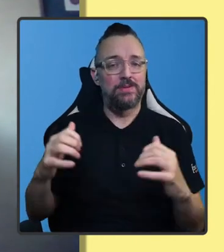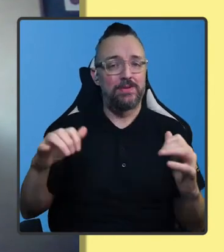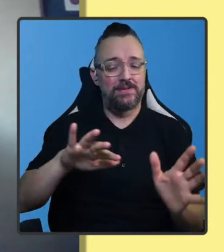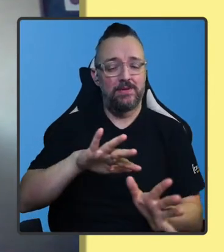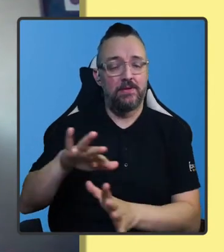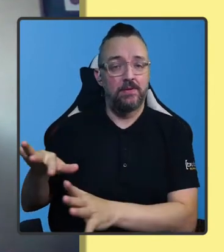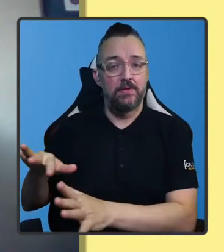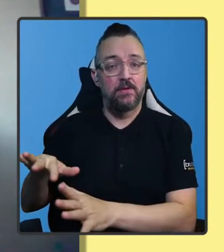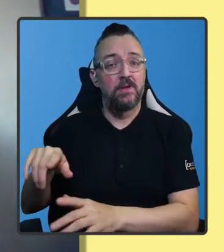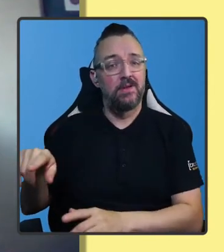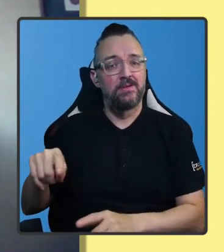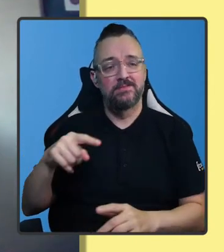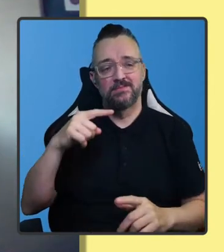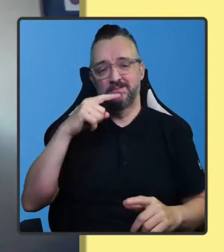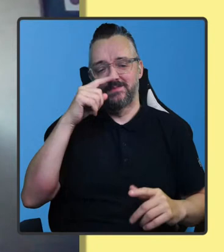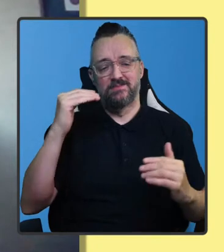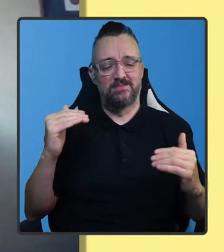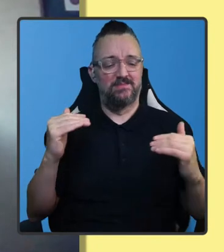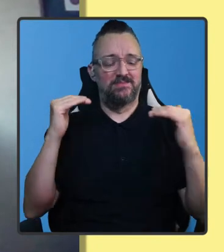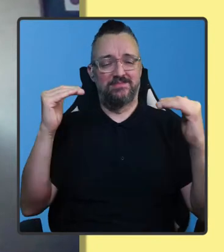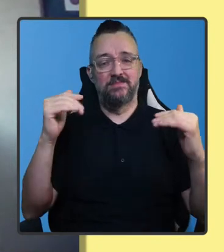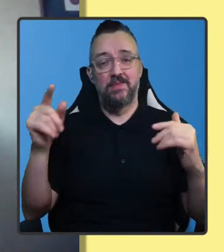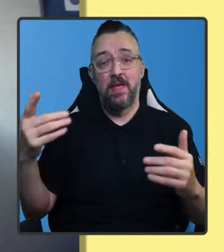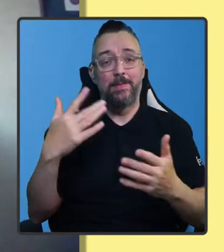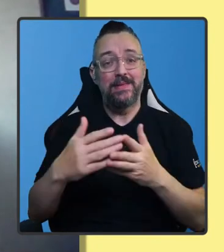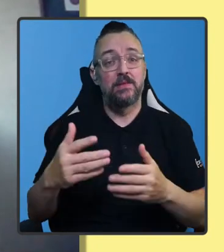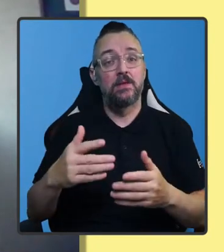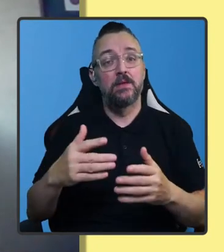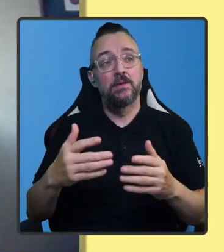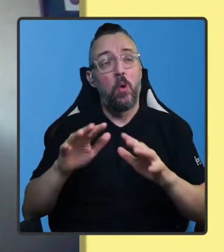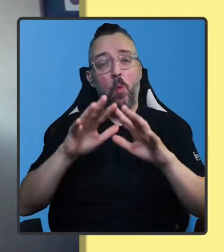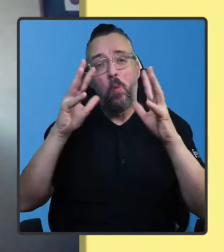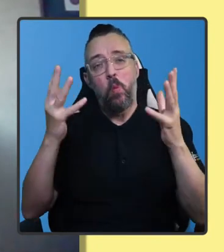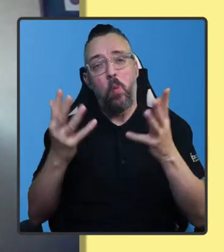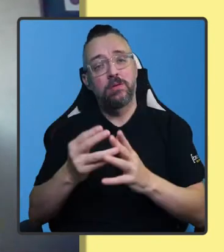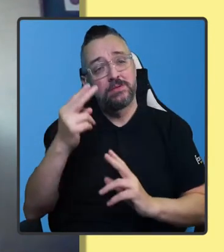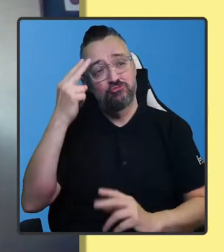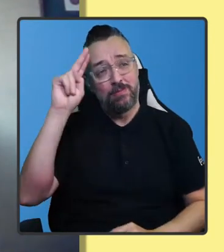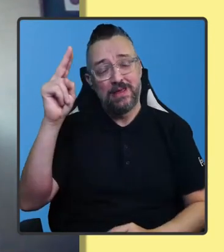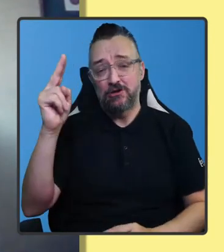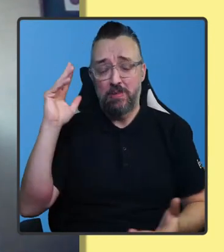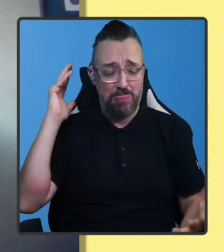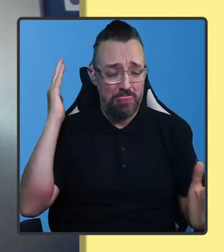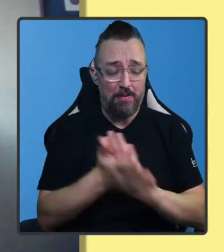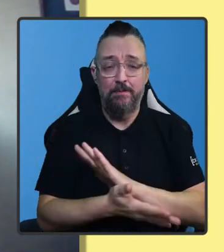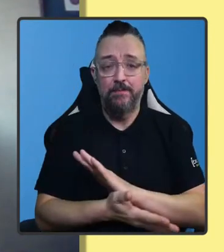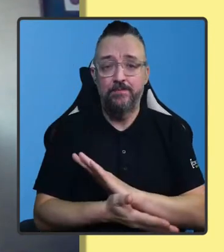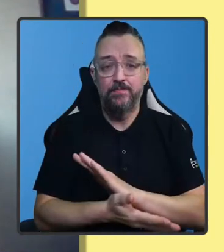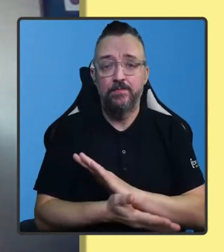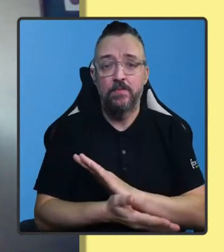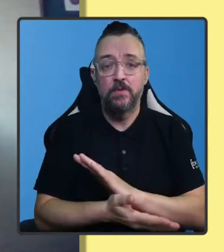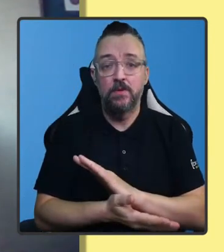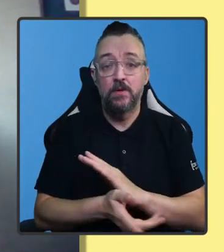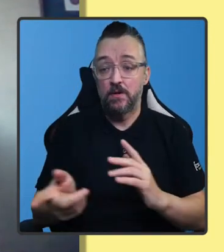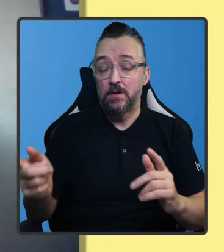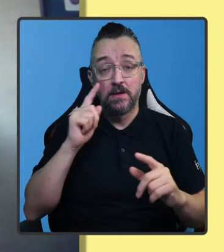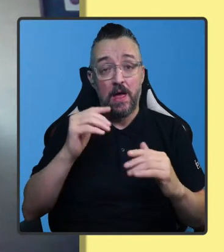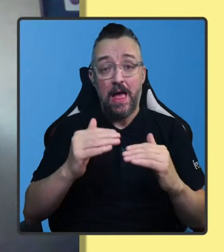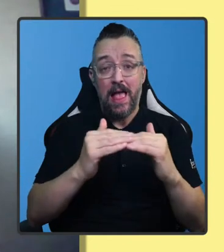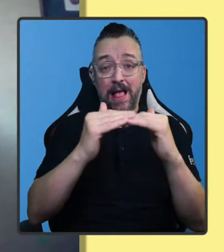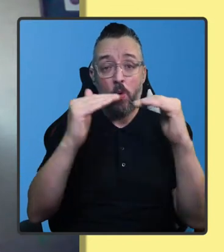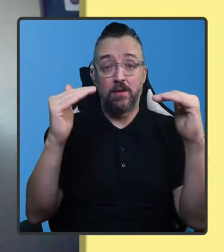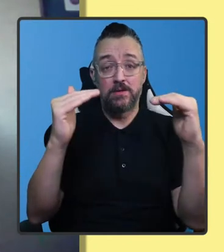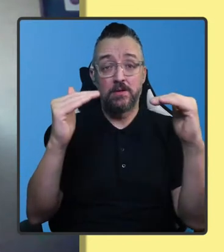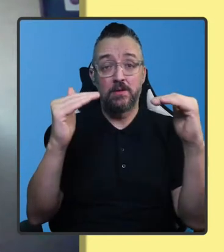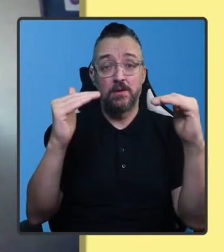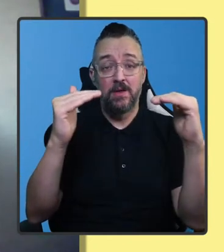who, of course, have trashed the UK's global reputation. An elite which has presided over increasing inequality and an utterly